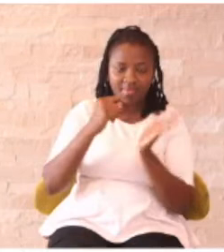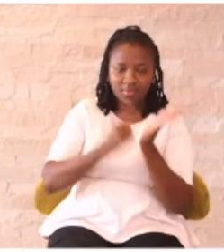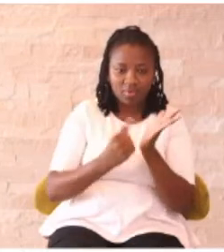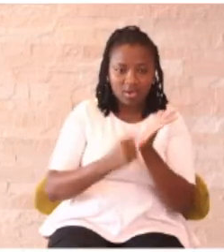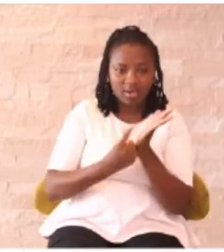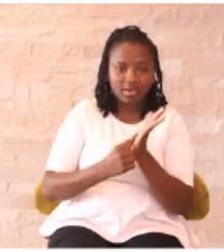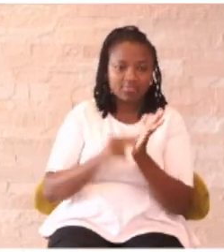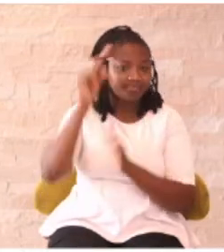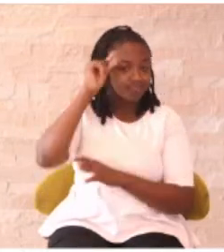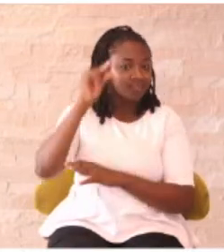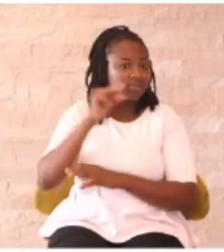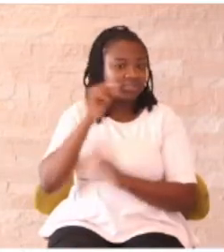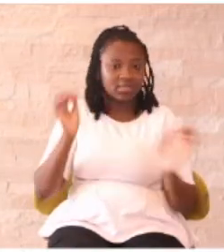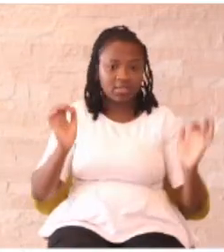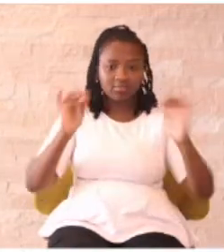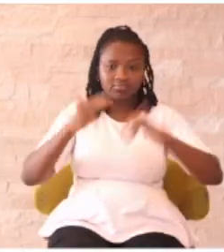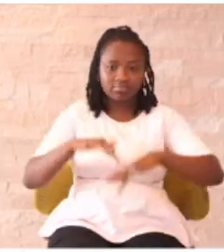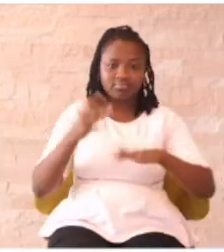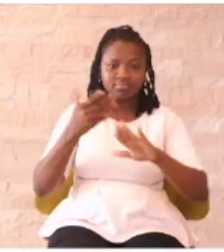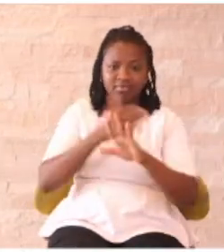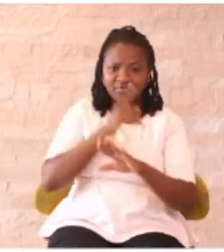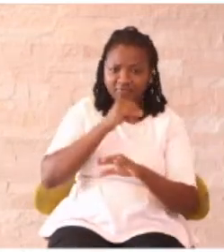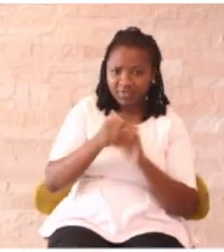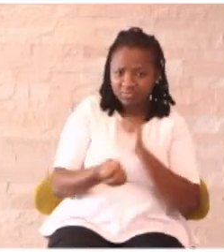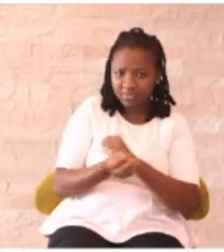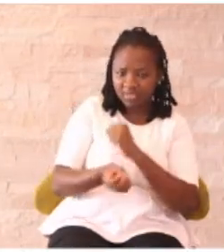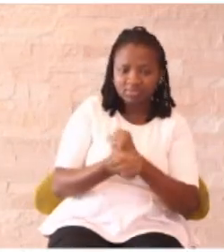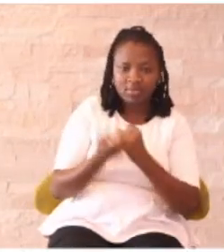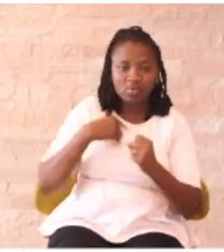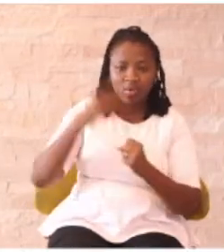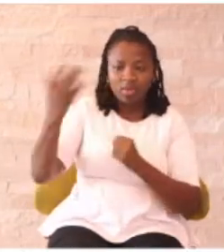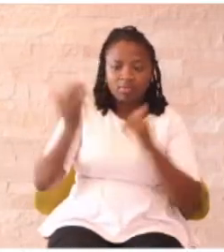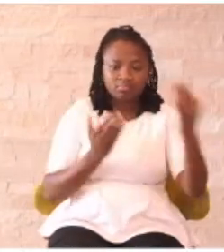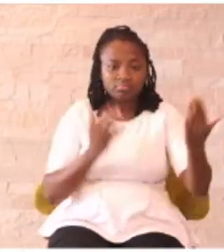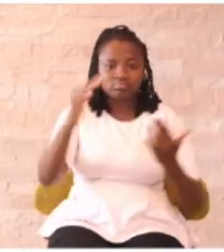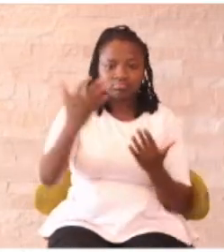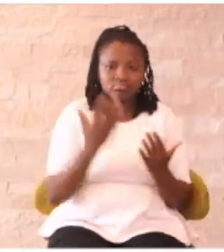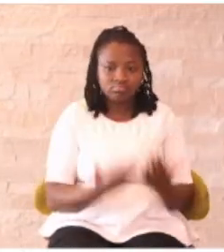National SDG Conference. Yes, like I told you, we brought the